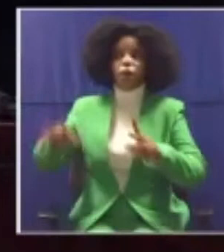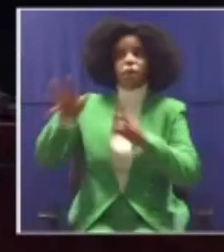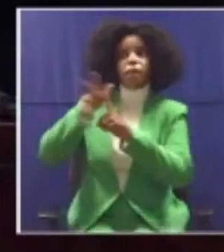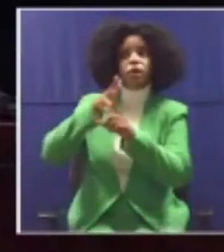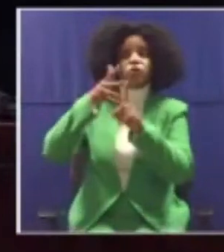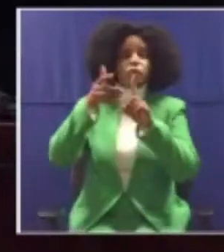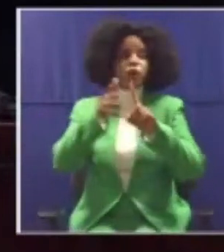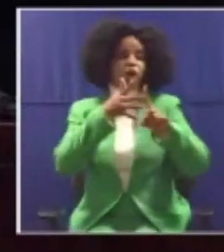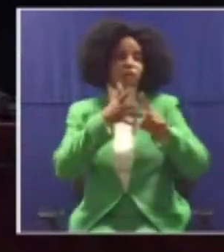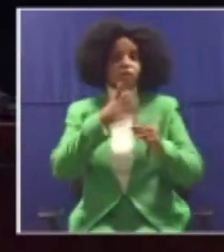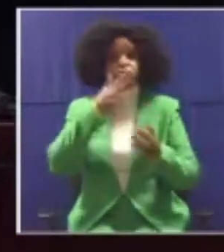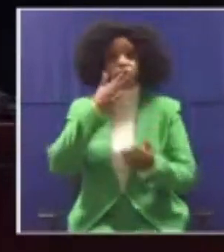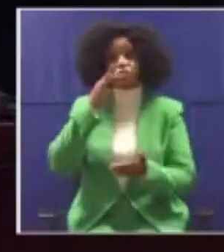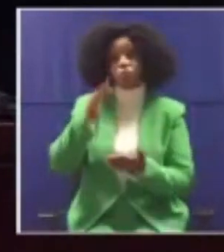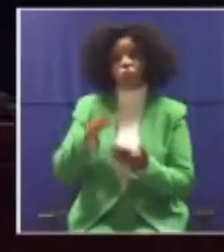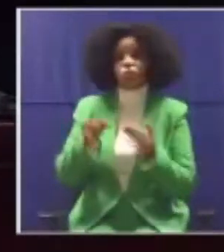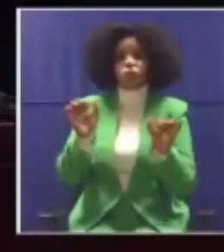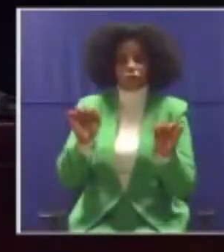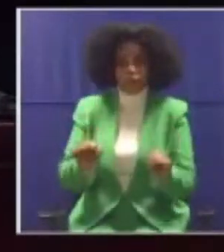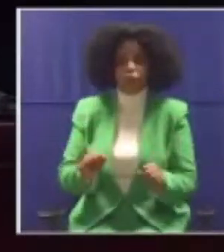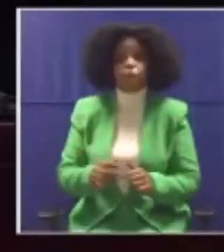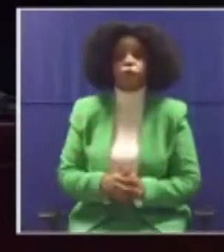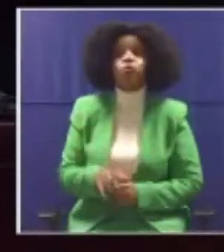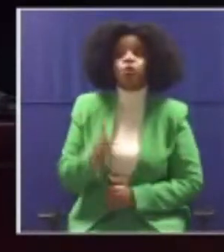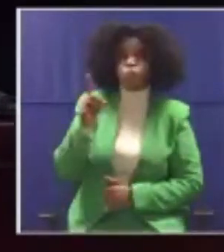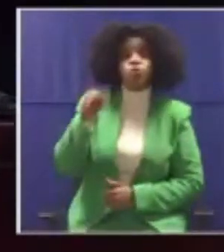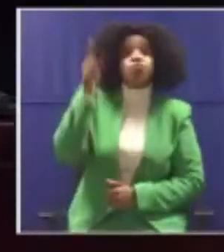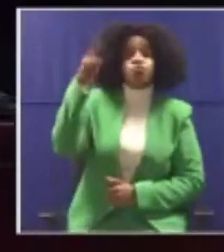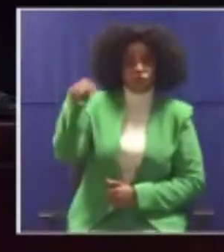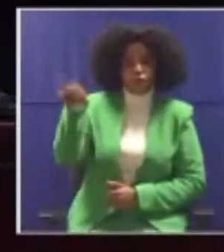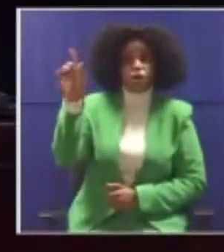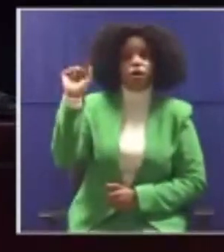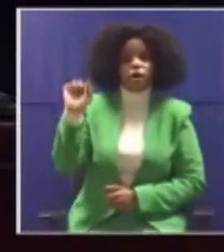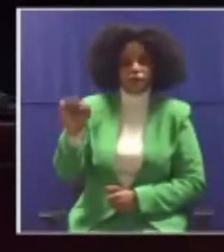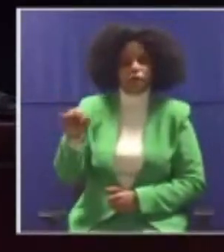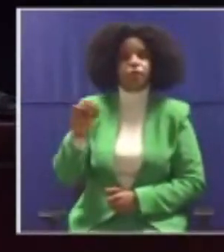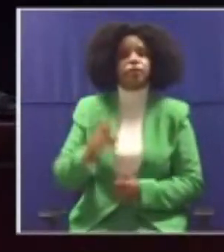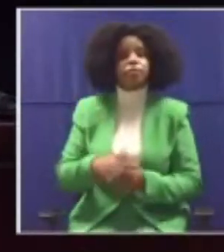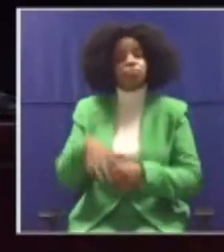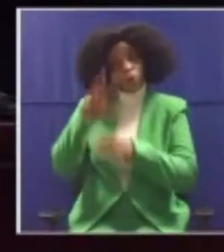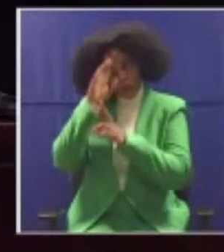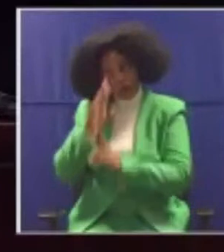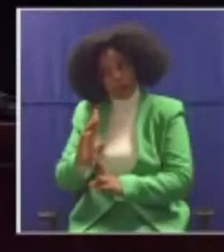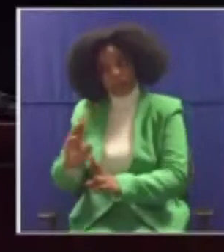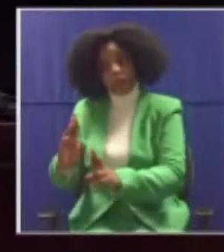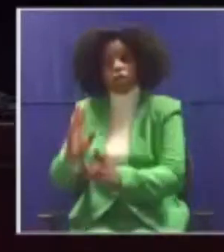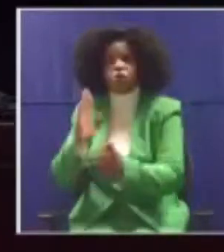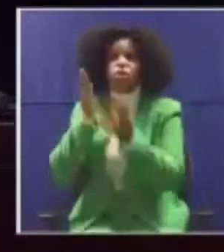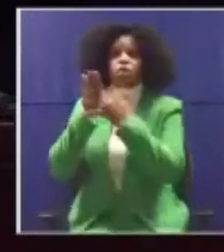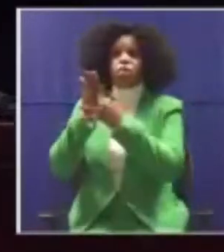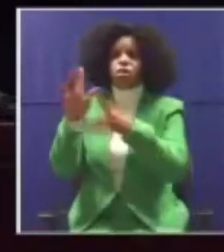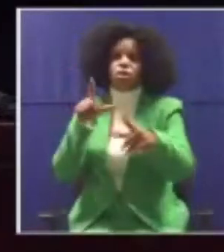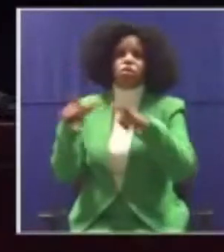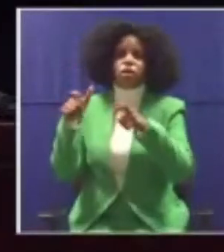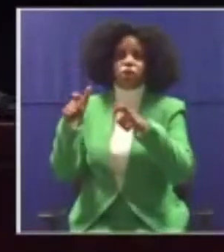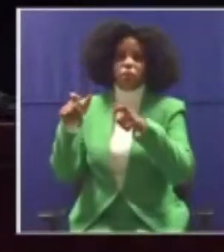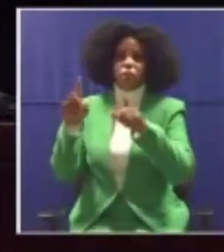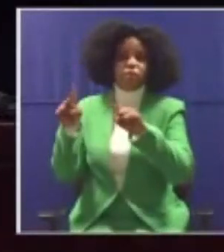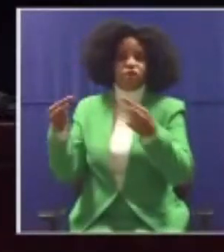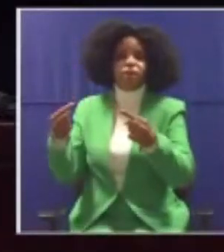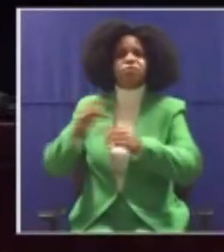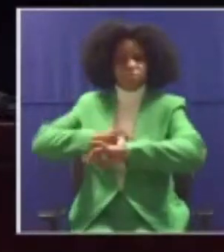others. So you are quite right. The respect for sovereignty is key in